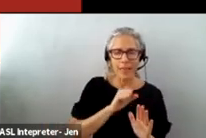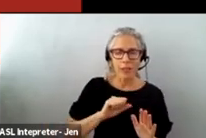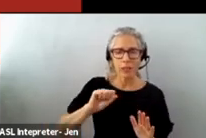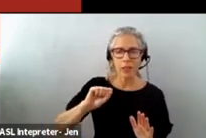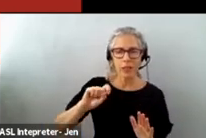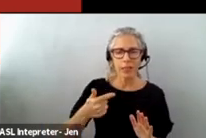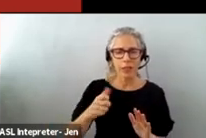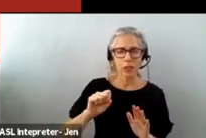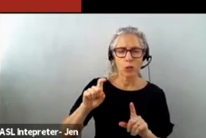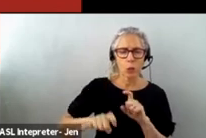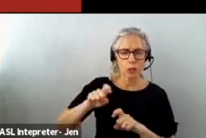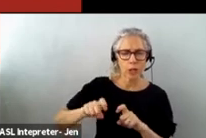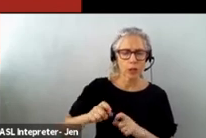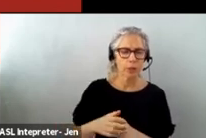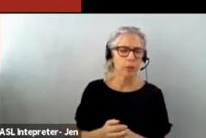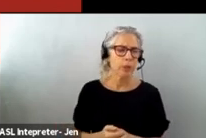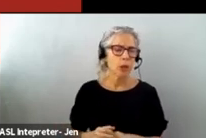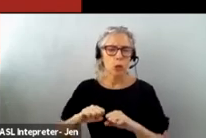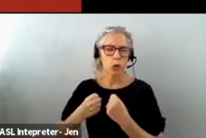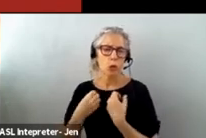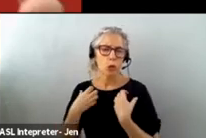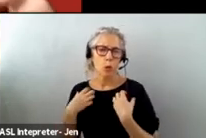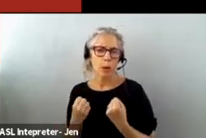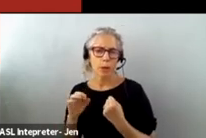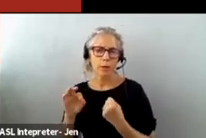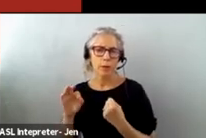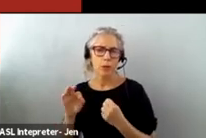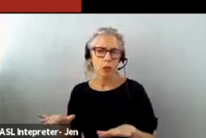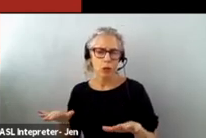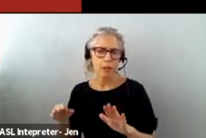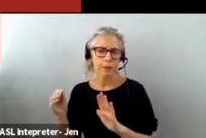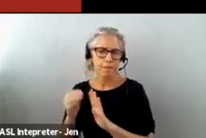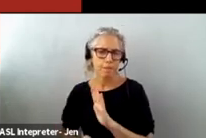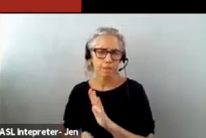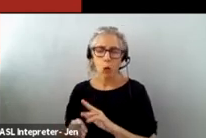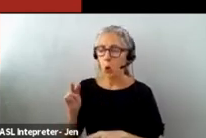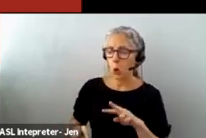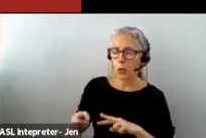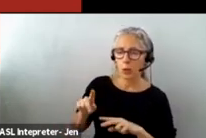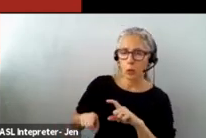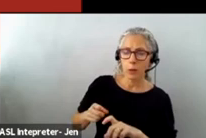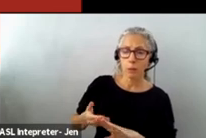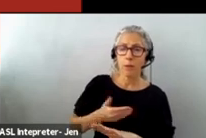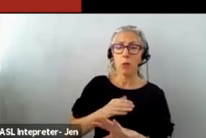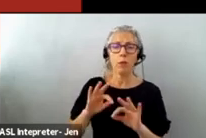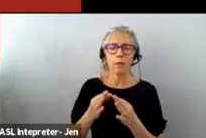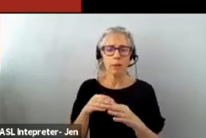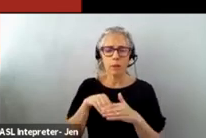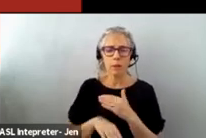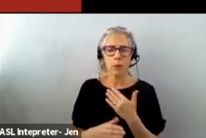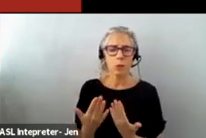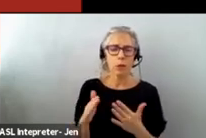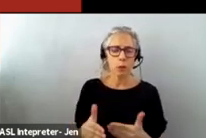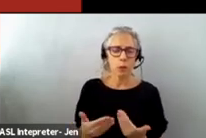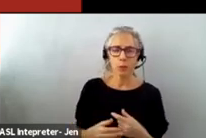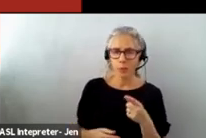questionnaires, or the social well-being of young children, looking at those questionnaires before the family gets in the waiting room. Because if you've ever